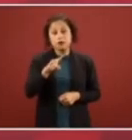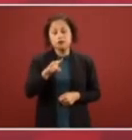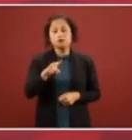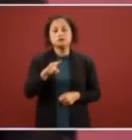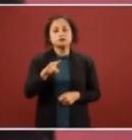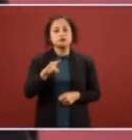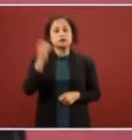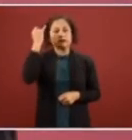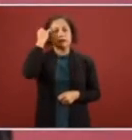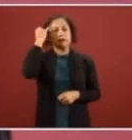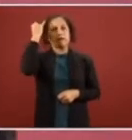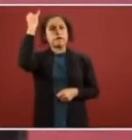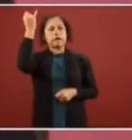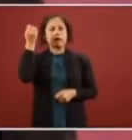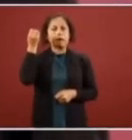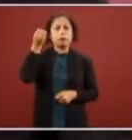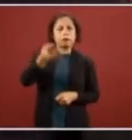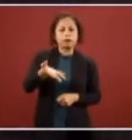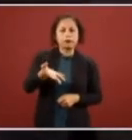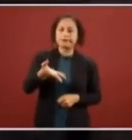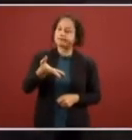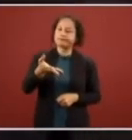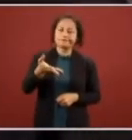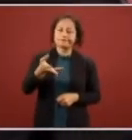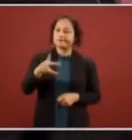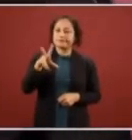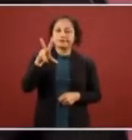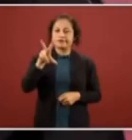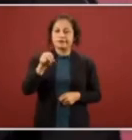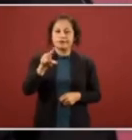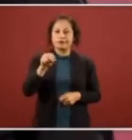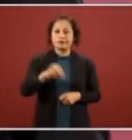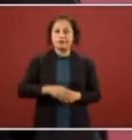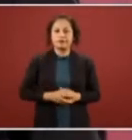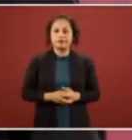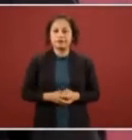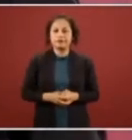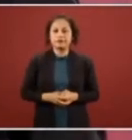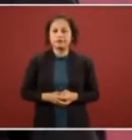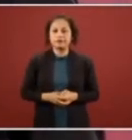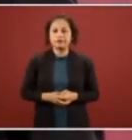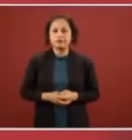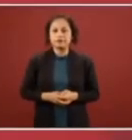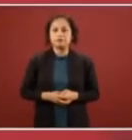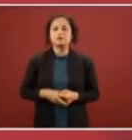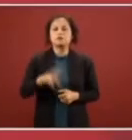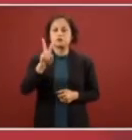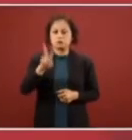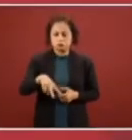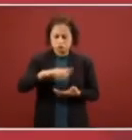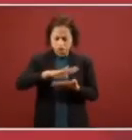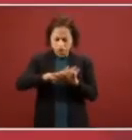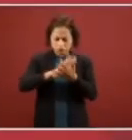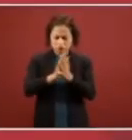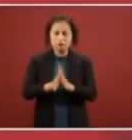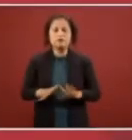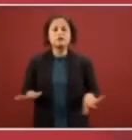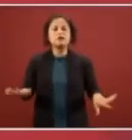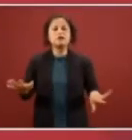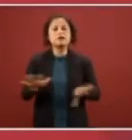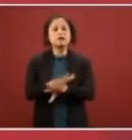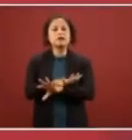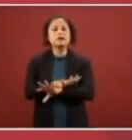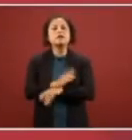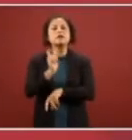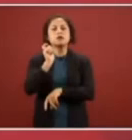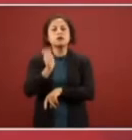Ideologies. Es un asunto it is a que matter tiene que ver that has to do with more than anything